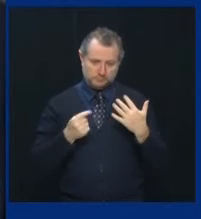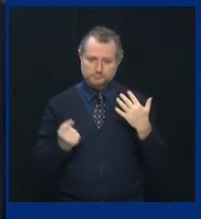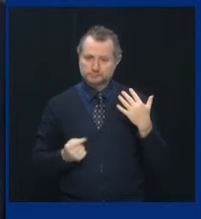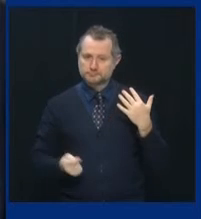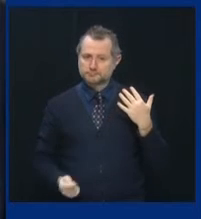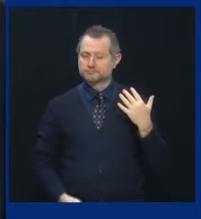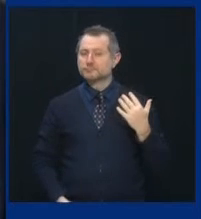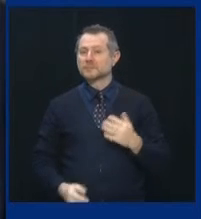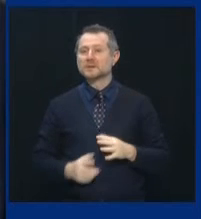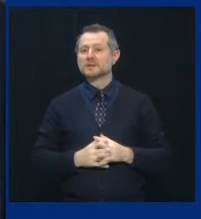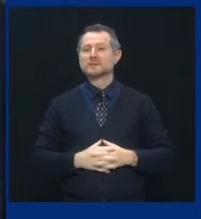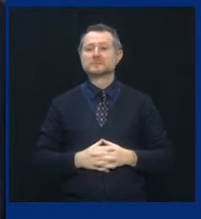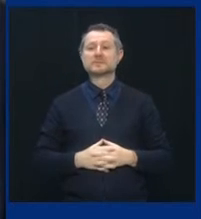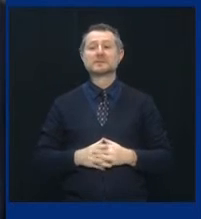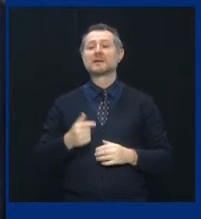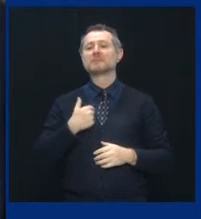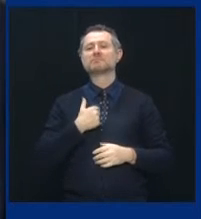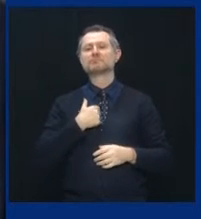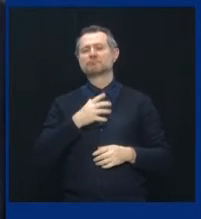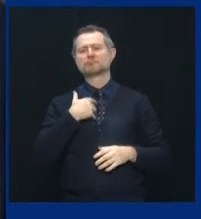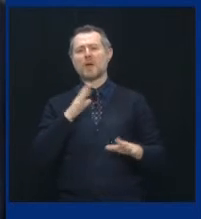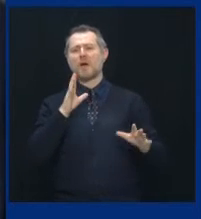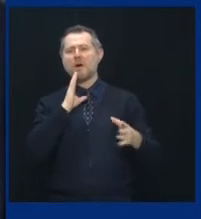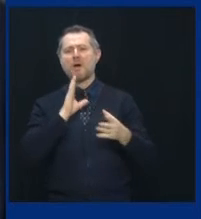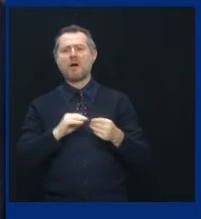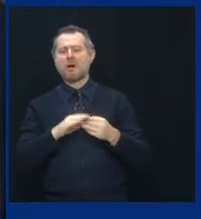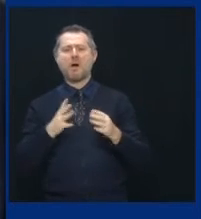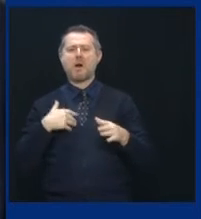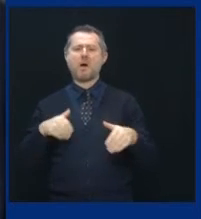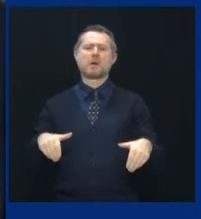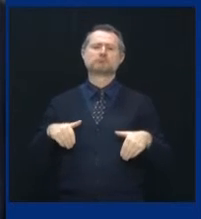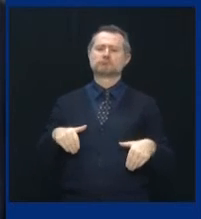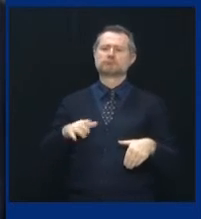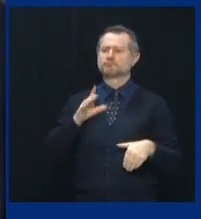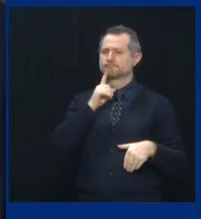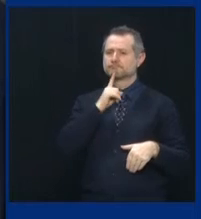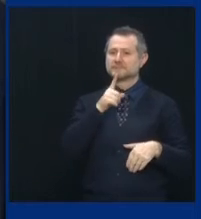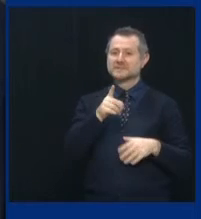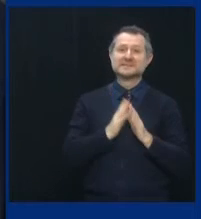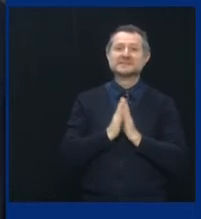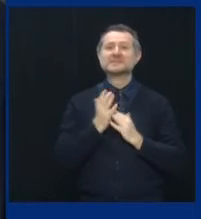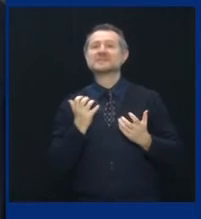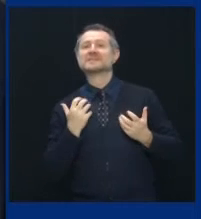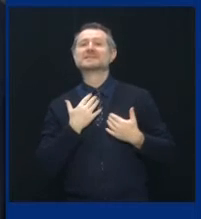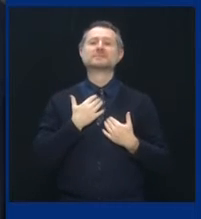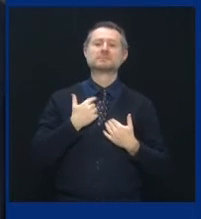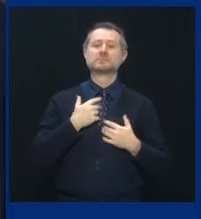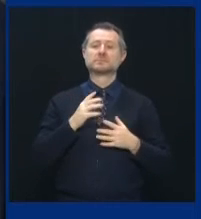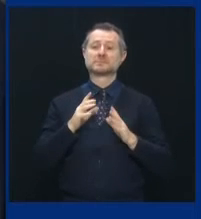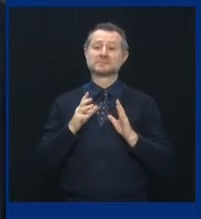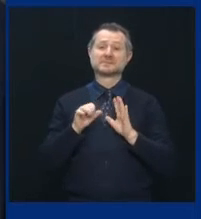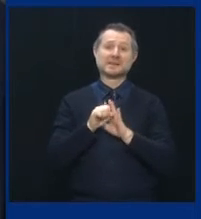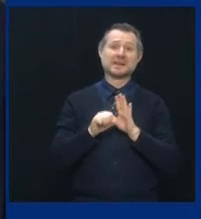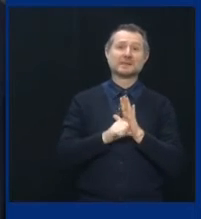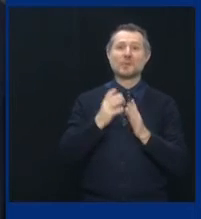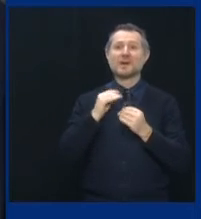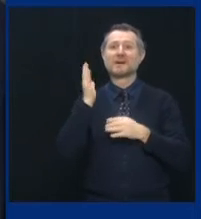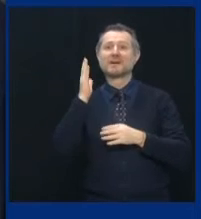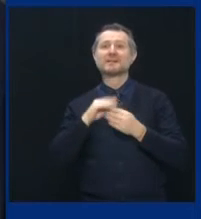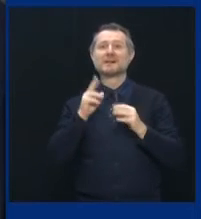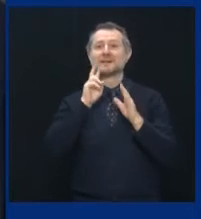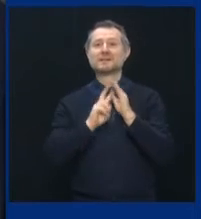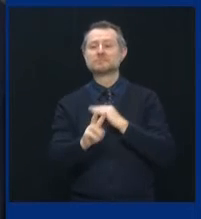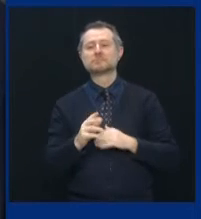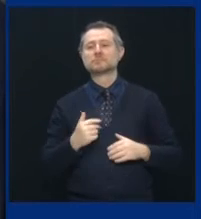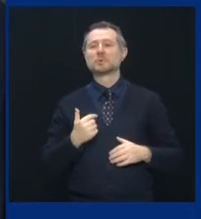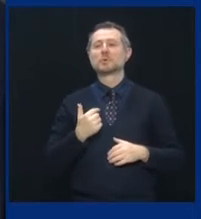So I'll leave it at that for now, because I want to have a little suspense, not ominous. It's going to be good. I know you love to listen